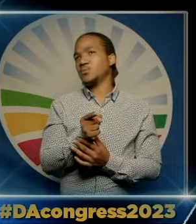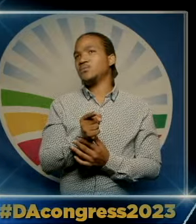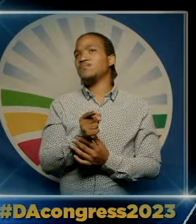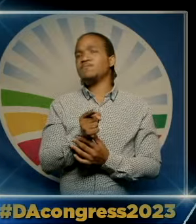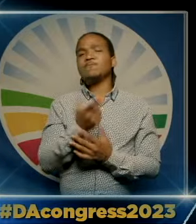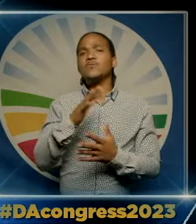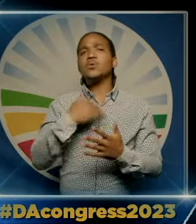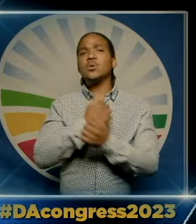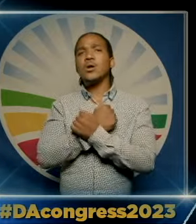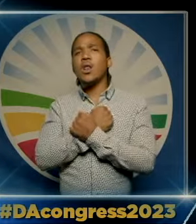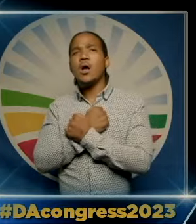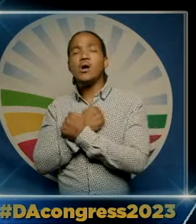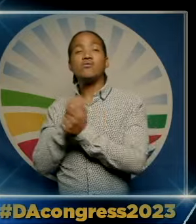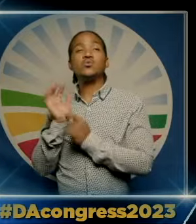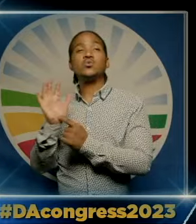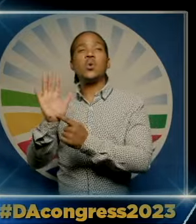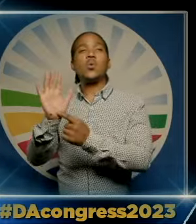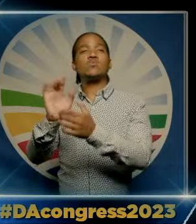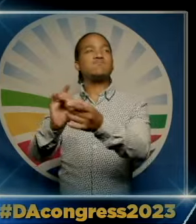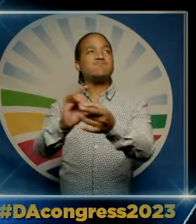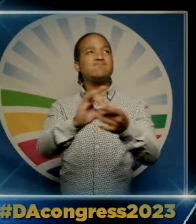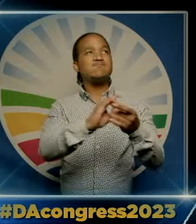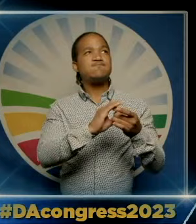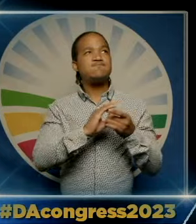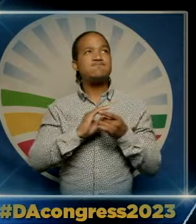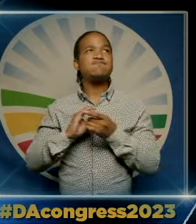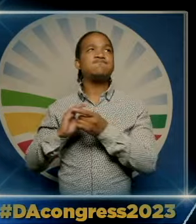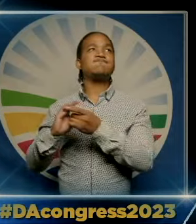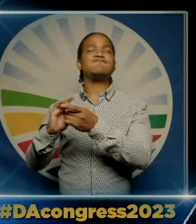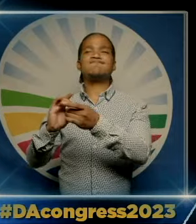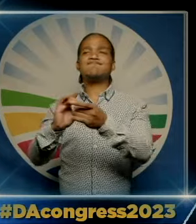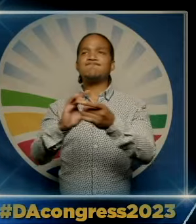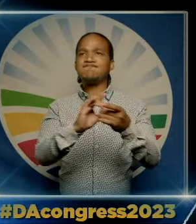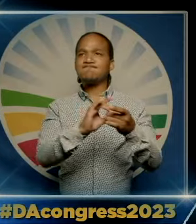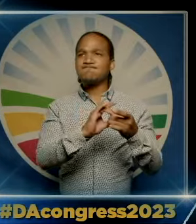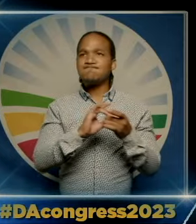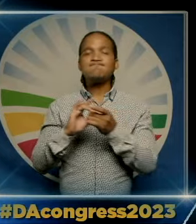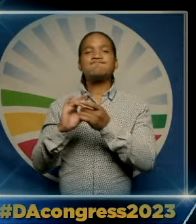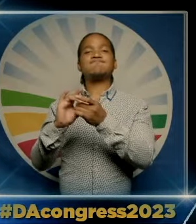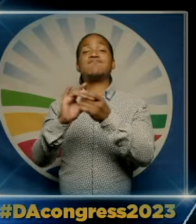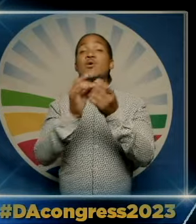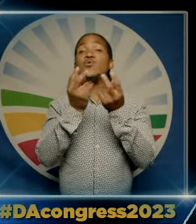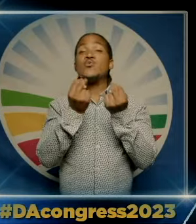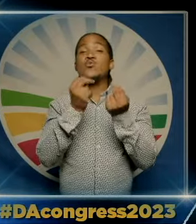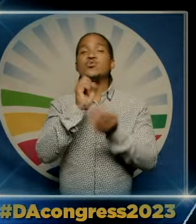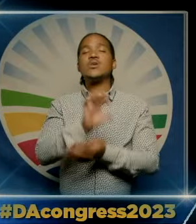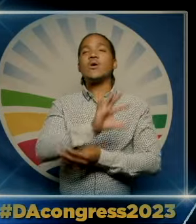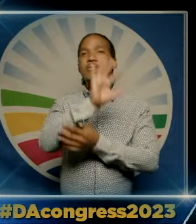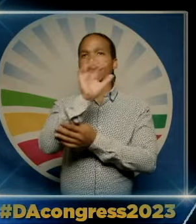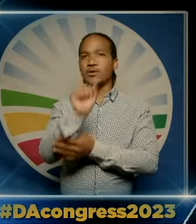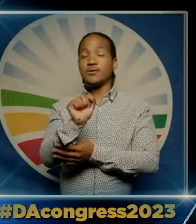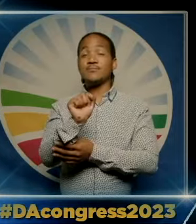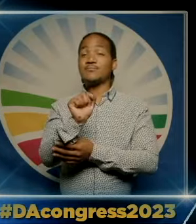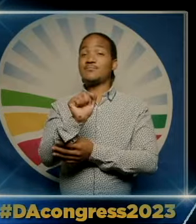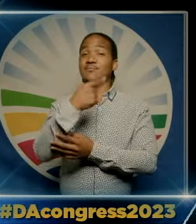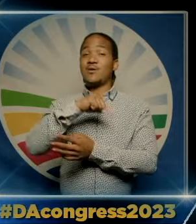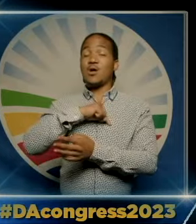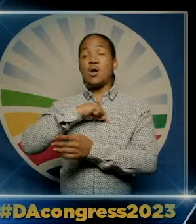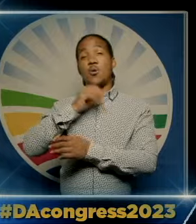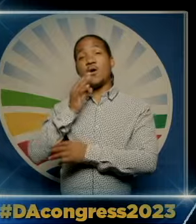the promise of freedom. We embraced the new South Africa. Our future